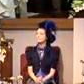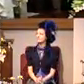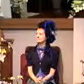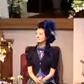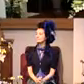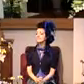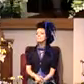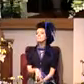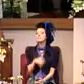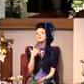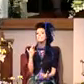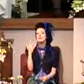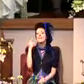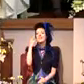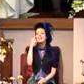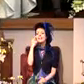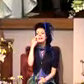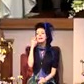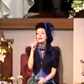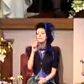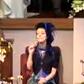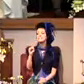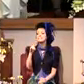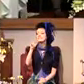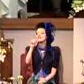And let me think, Miss Dawn.